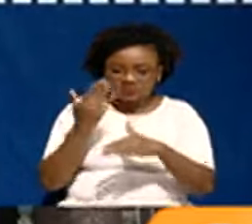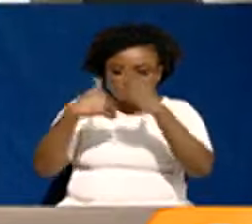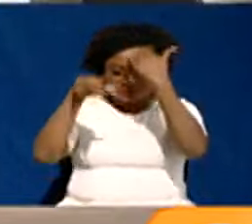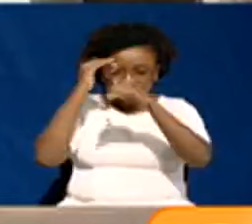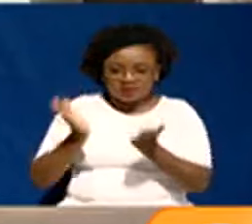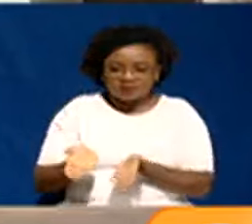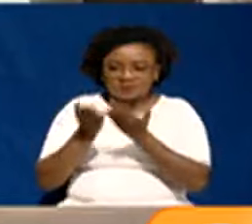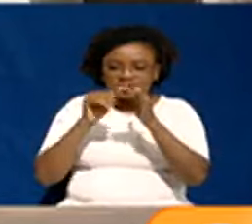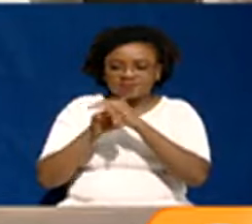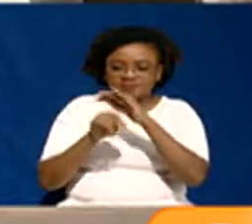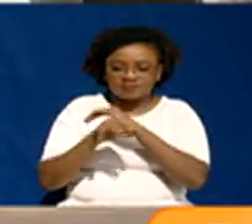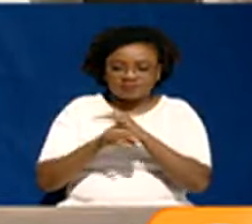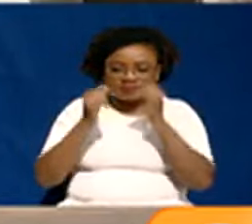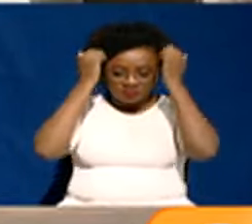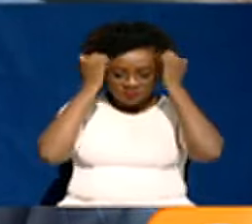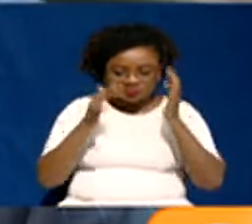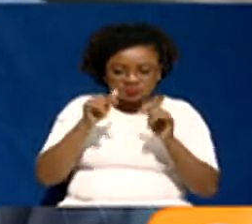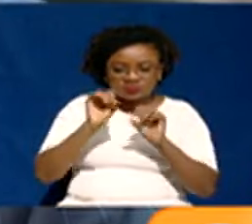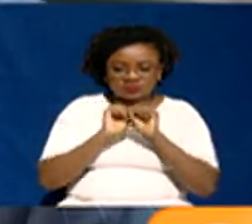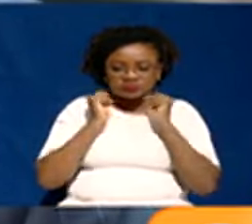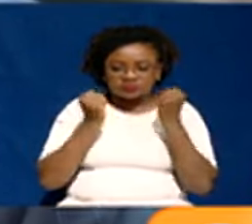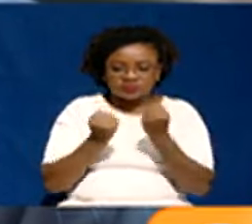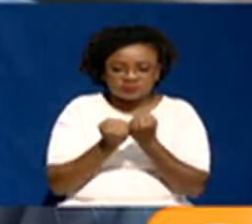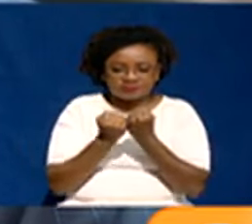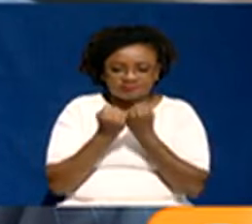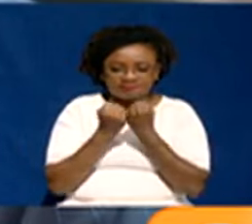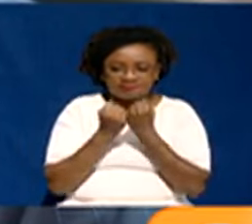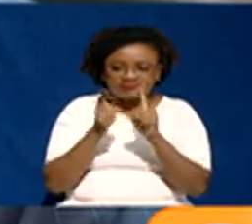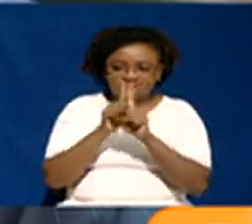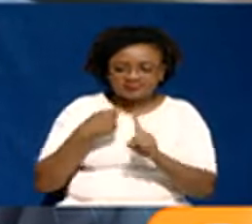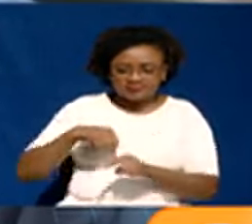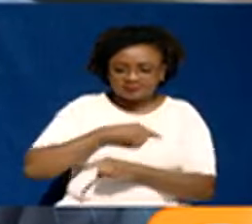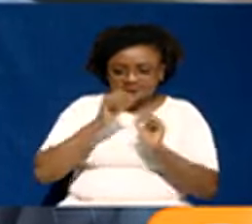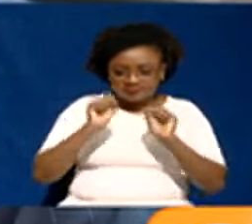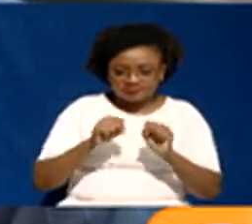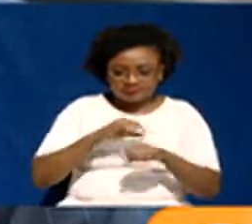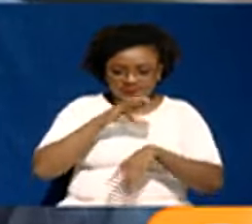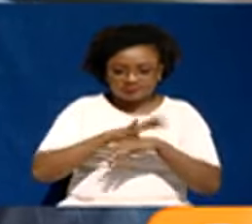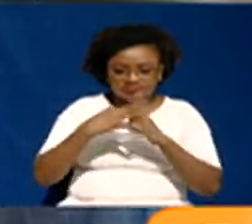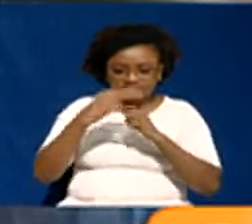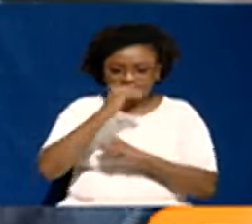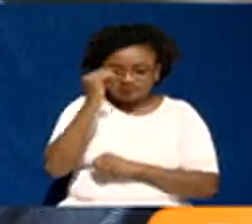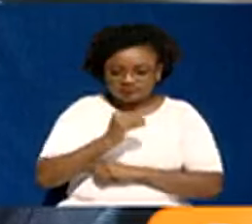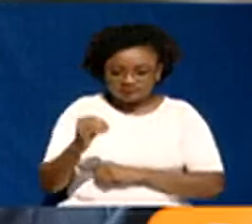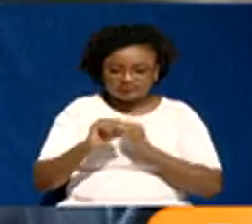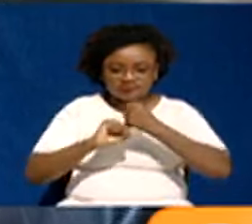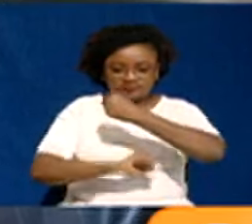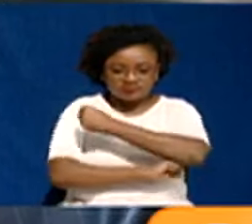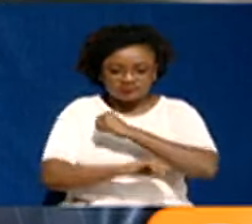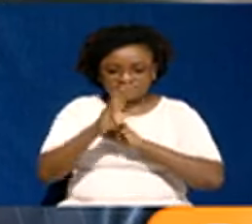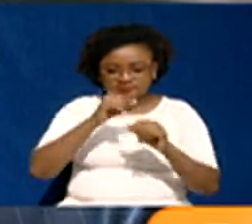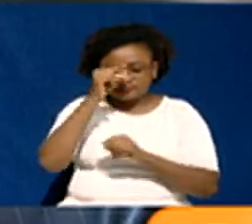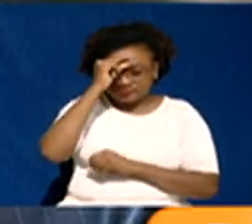for the less fortunate students in society. You will be able to get 80% scholarship from government and